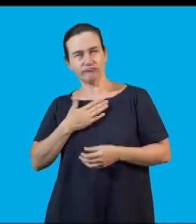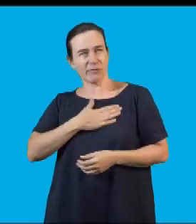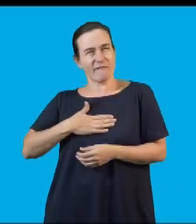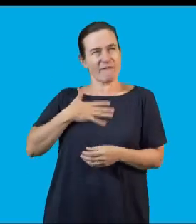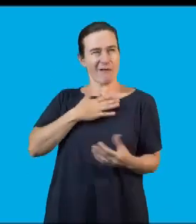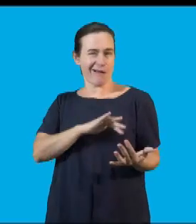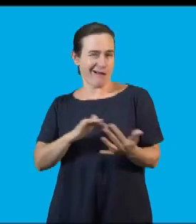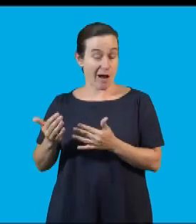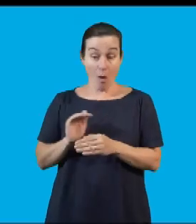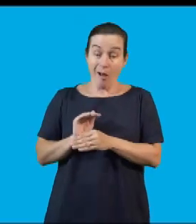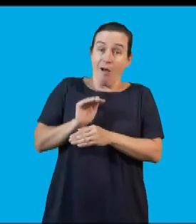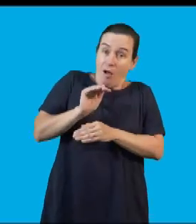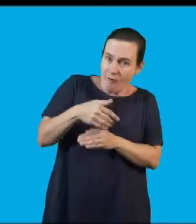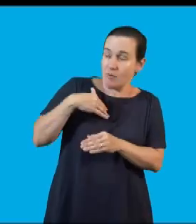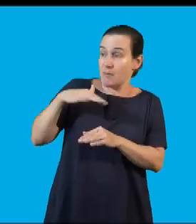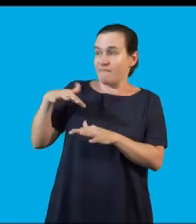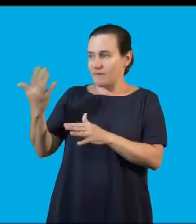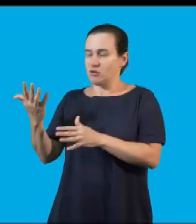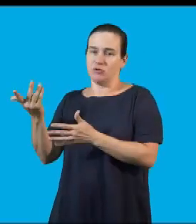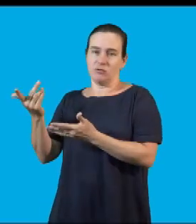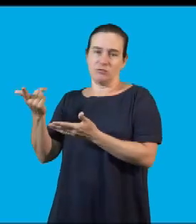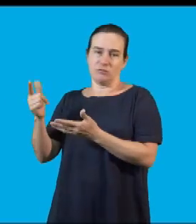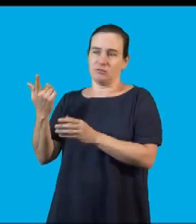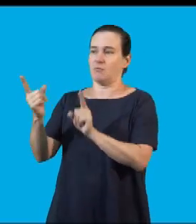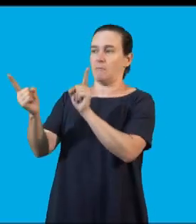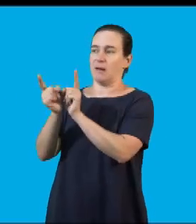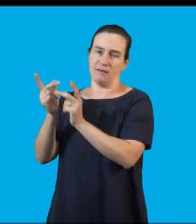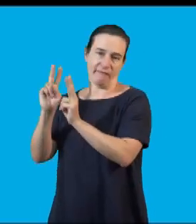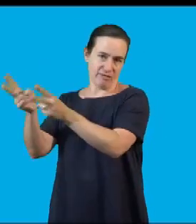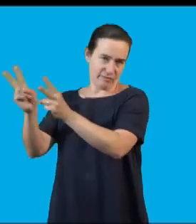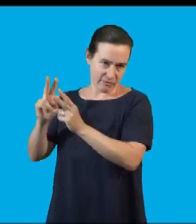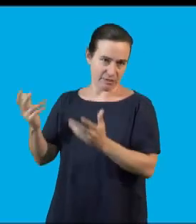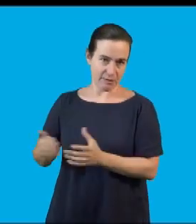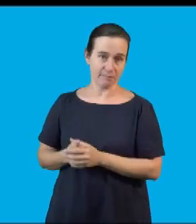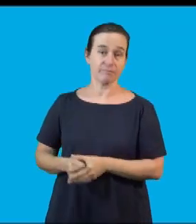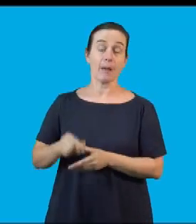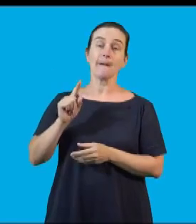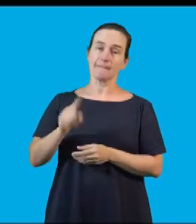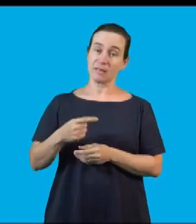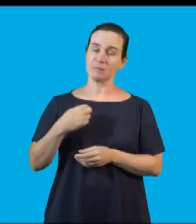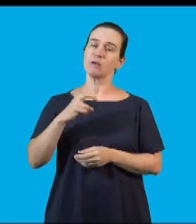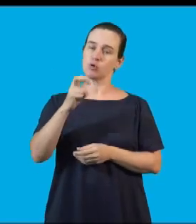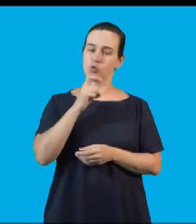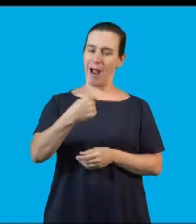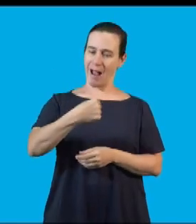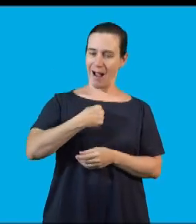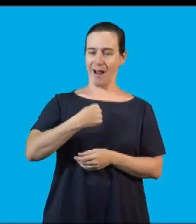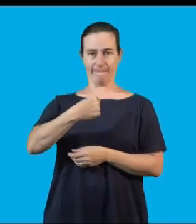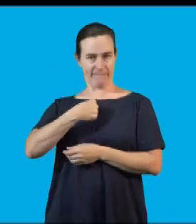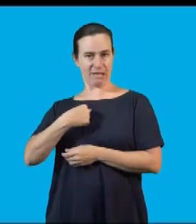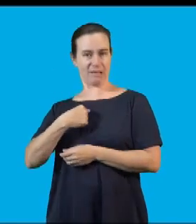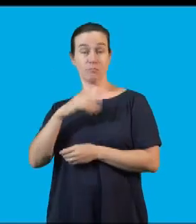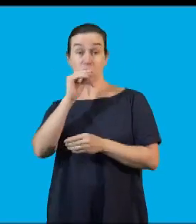express your feelings after meeting the relative. It must be written in the first person, and the language must be